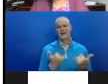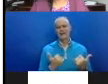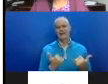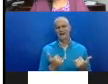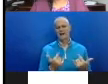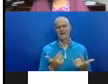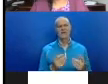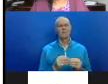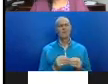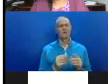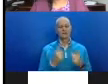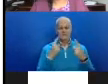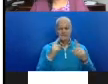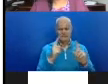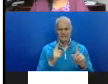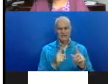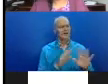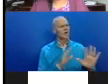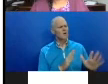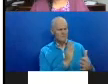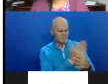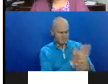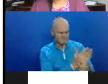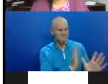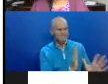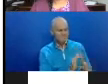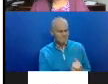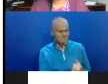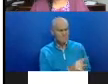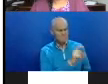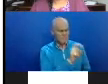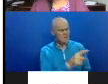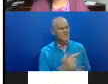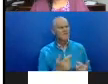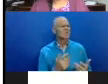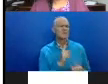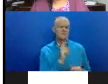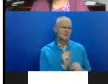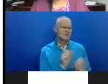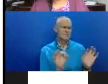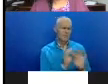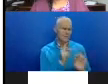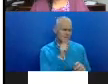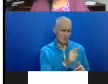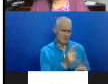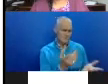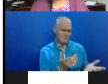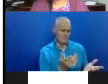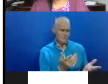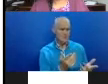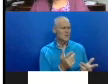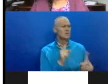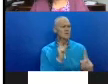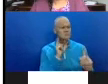more helpful is just to politely kind of interrupt that stuff and actually ask the man what's really important to him in a relationship. What is he been trying for